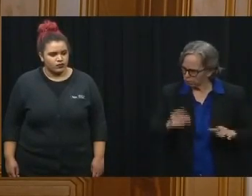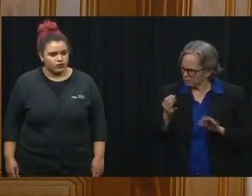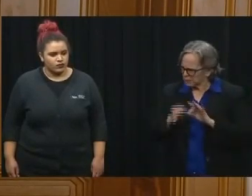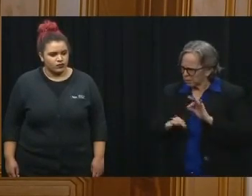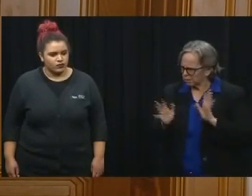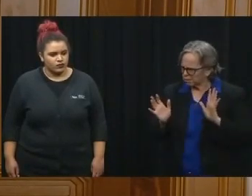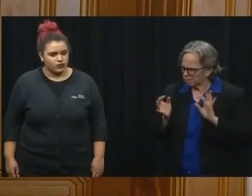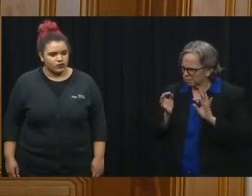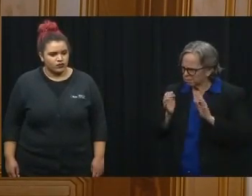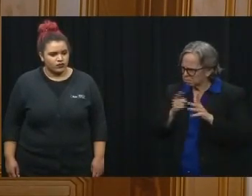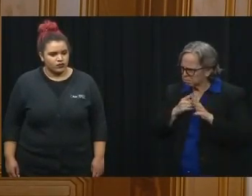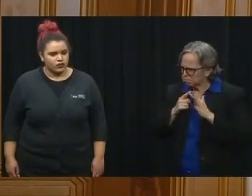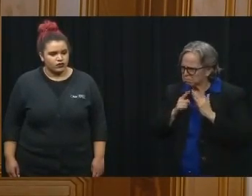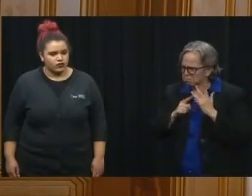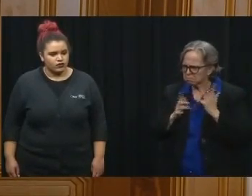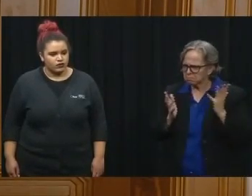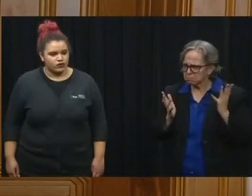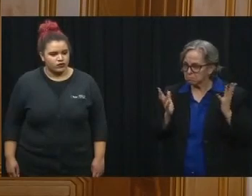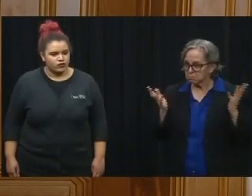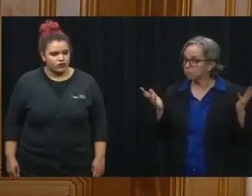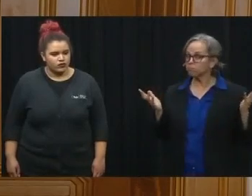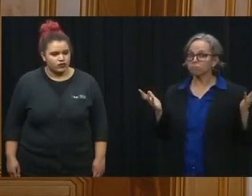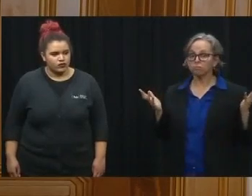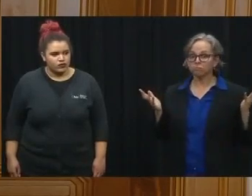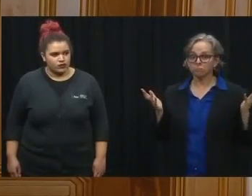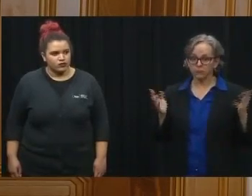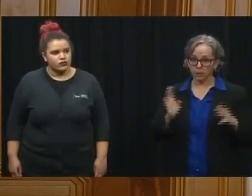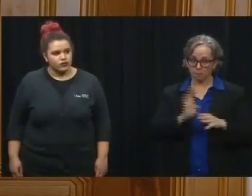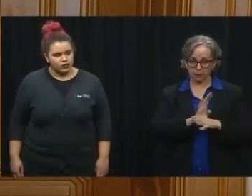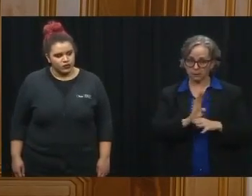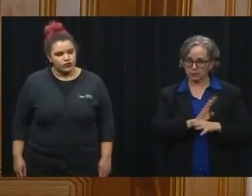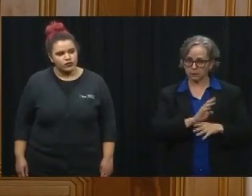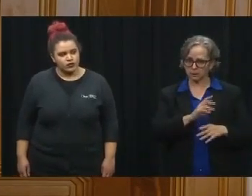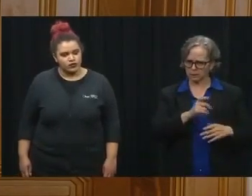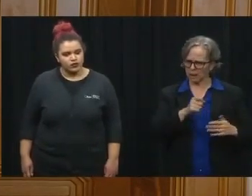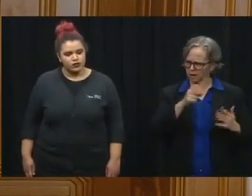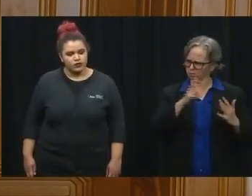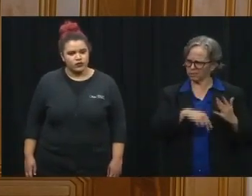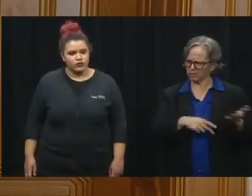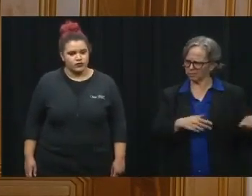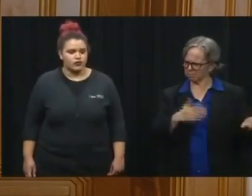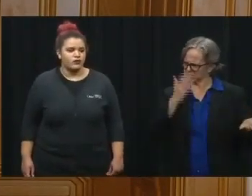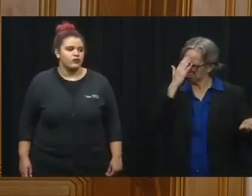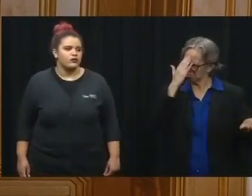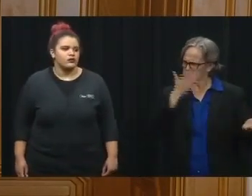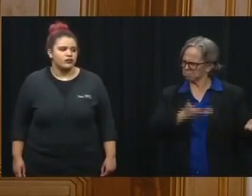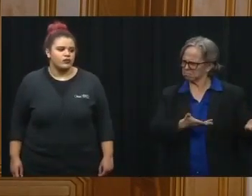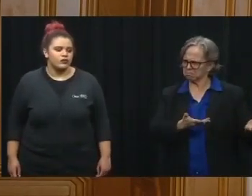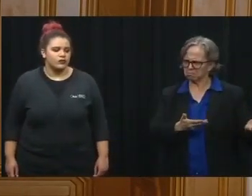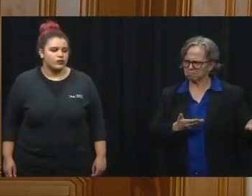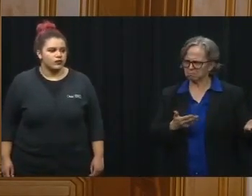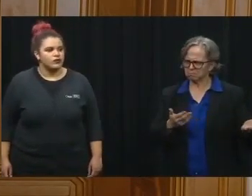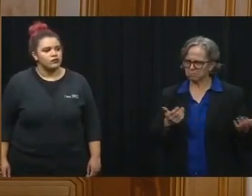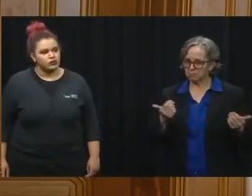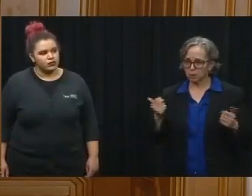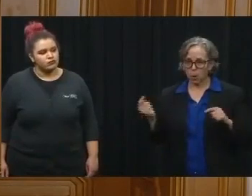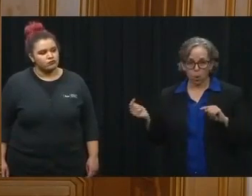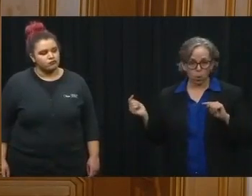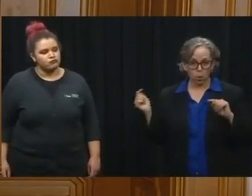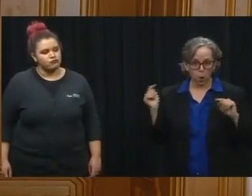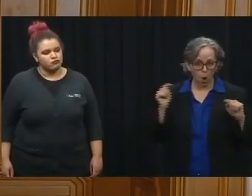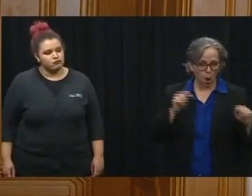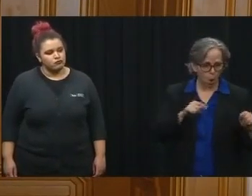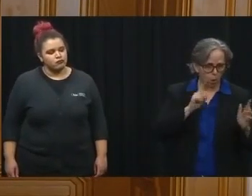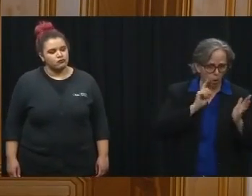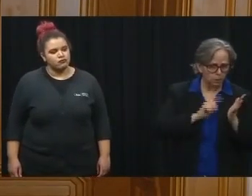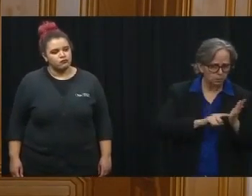think that certainly can be interpreted by the business easily. We think it certainly can be interpreted by anyone who goes out to inspect. So we don't